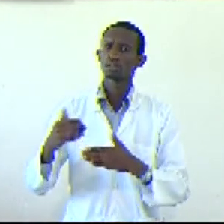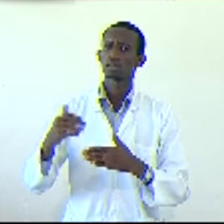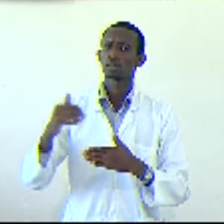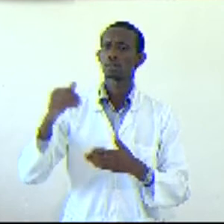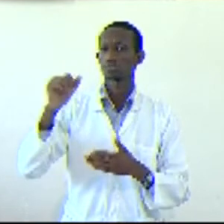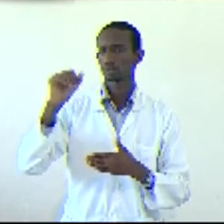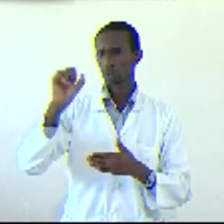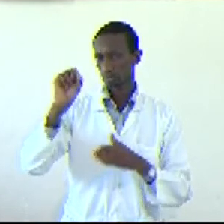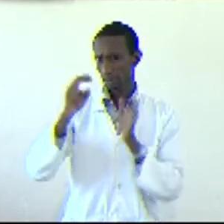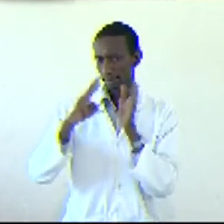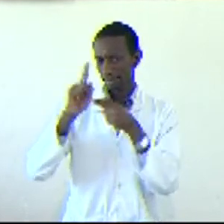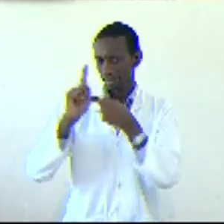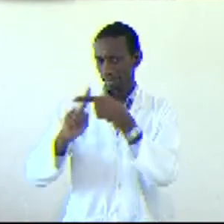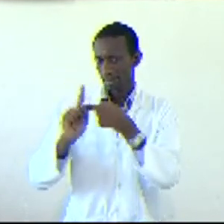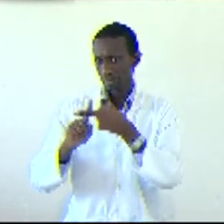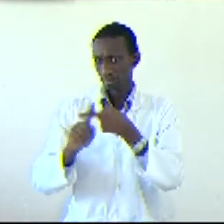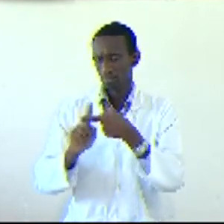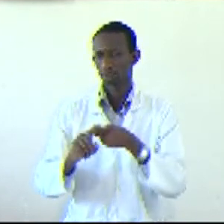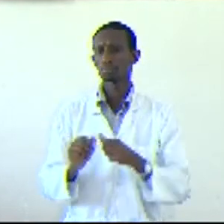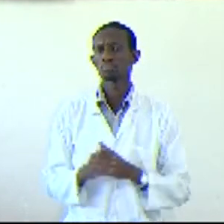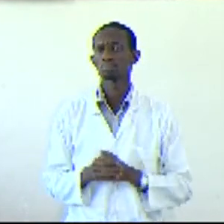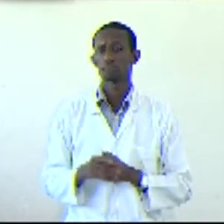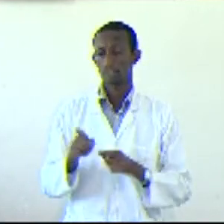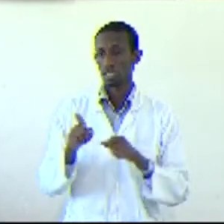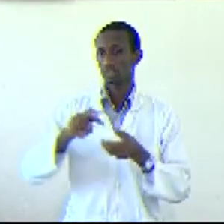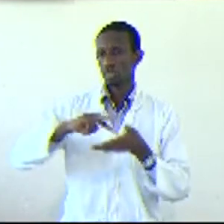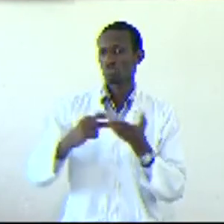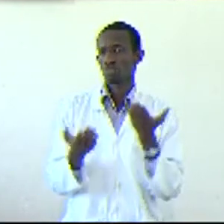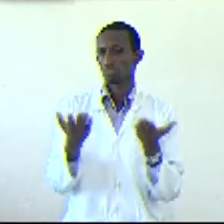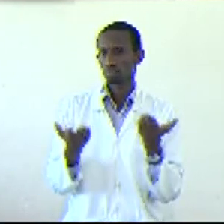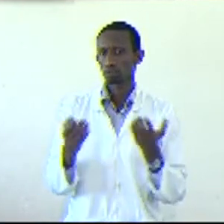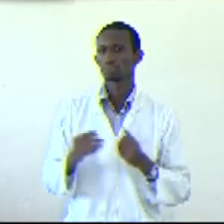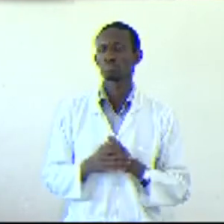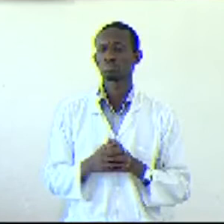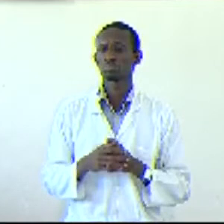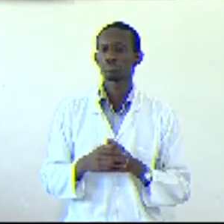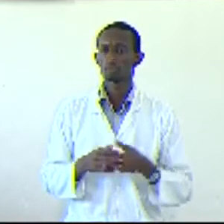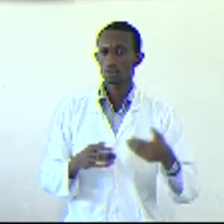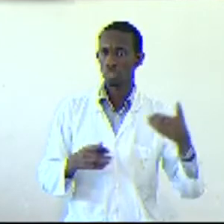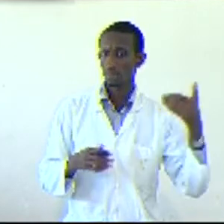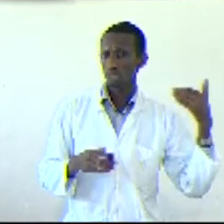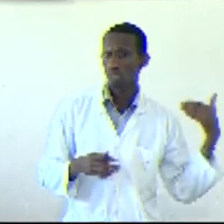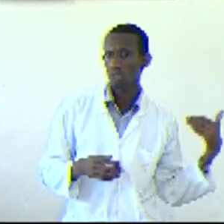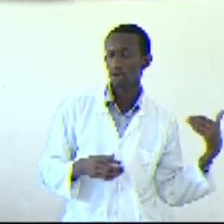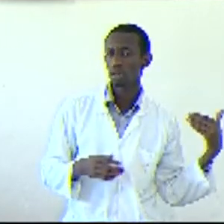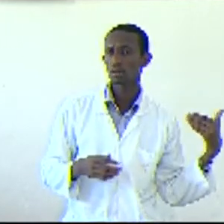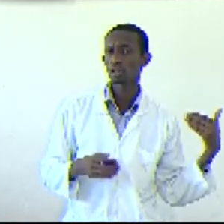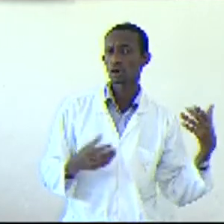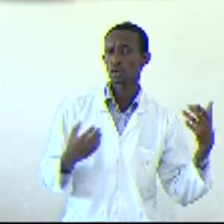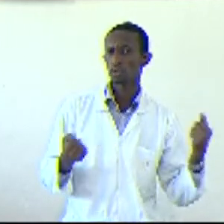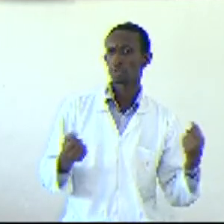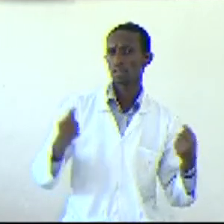individual mass. I hope you are getting this. And then here we have equals to mass